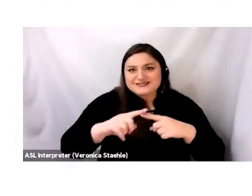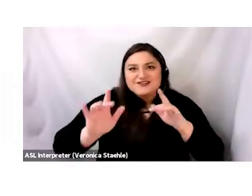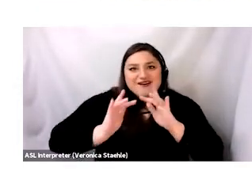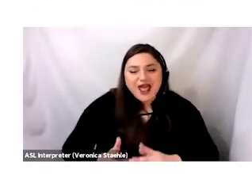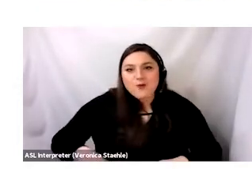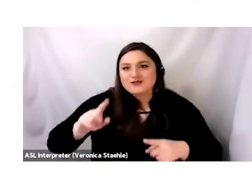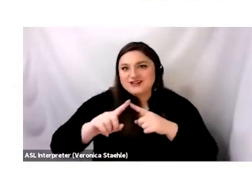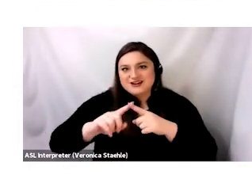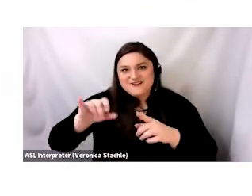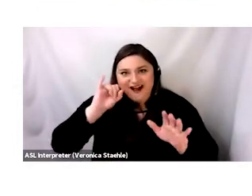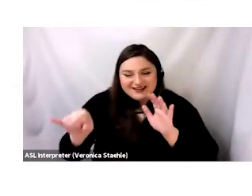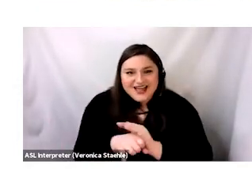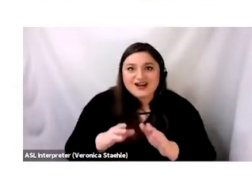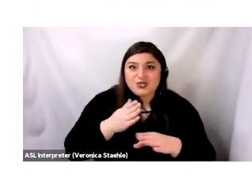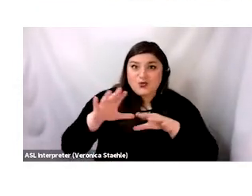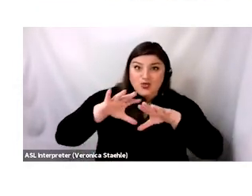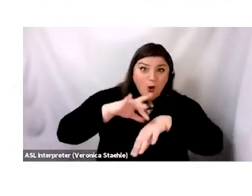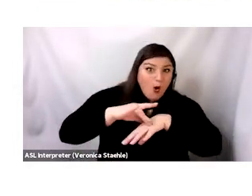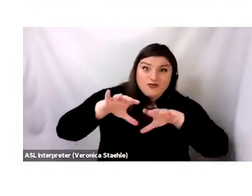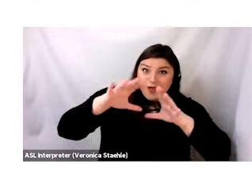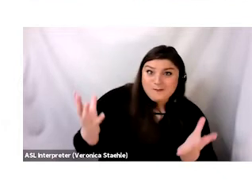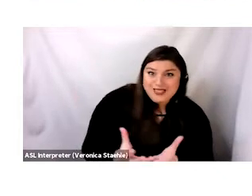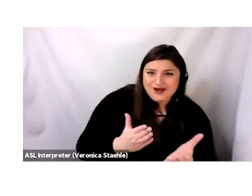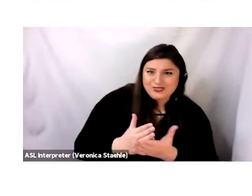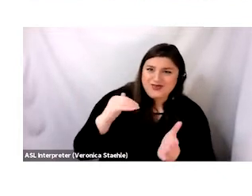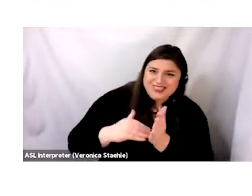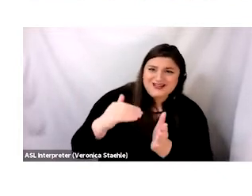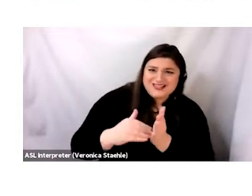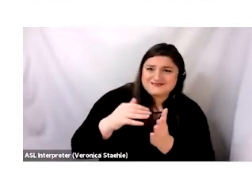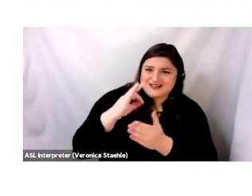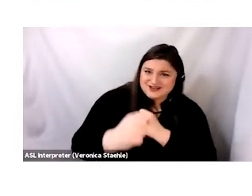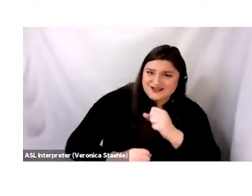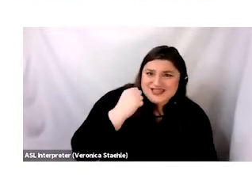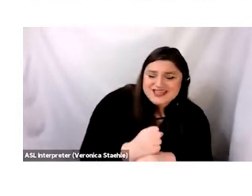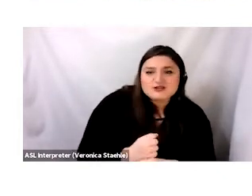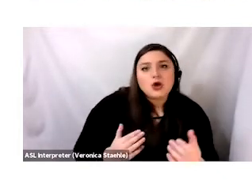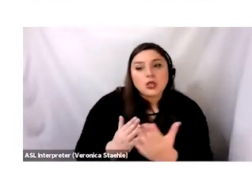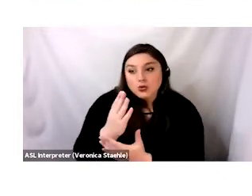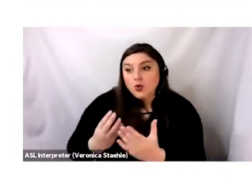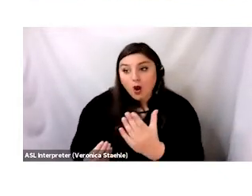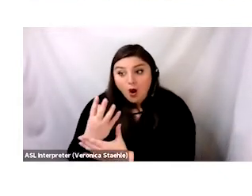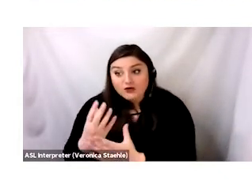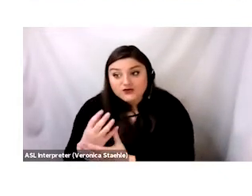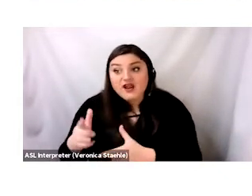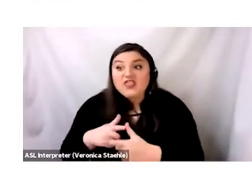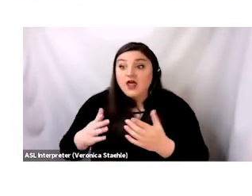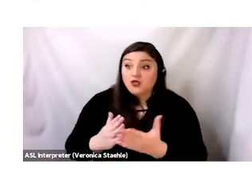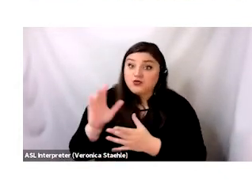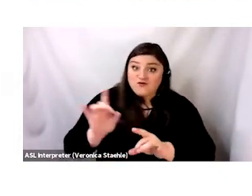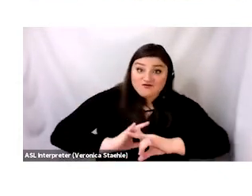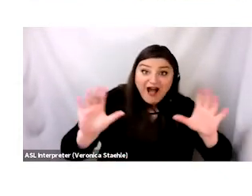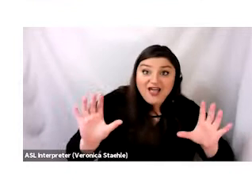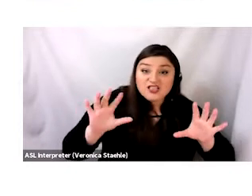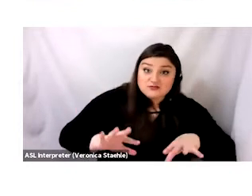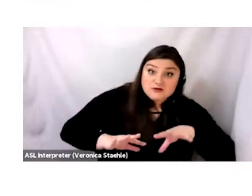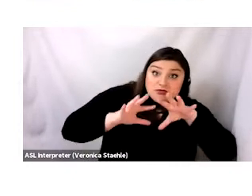and identities across the planet over thousands of years, first through cultivation and then through violence, power,